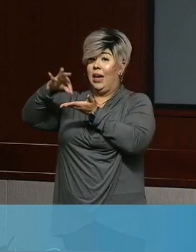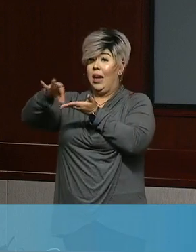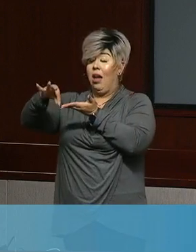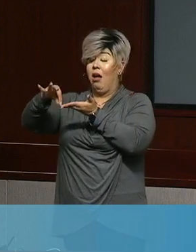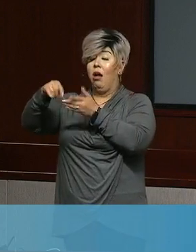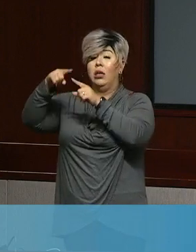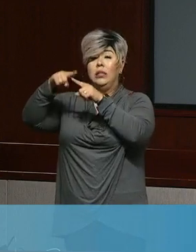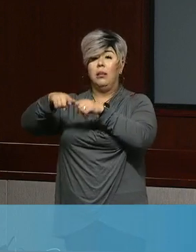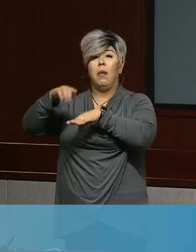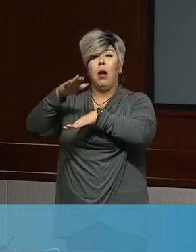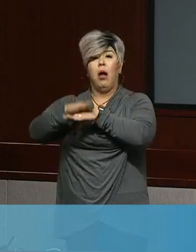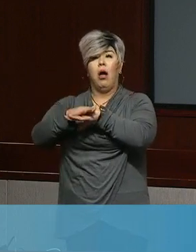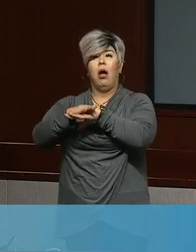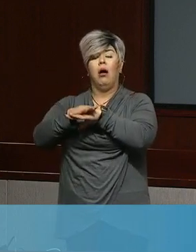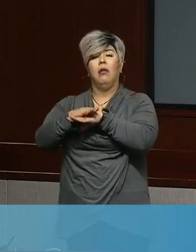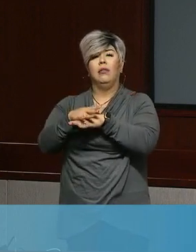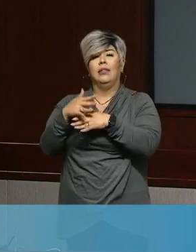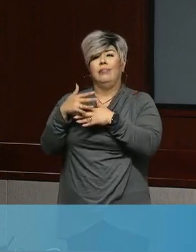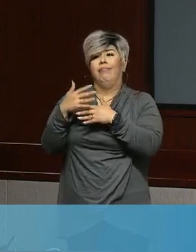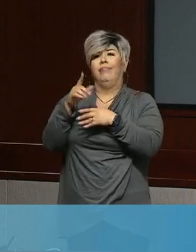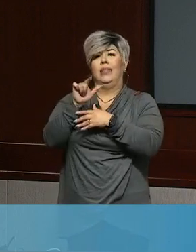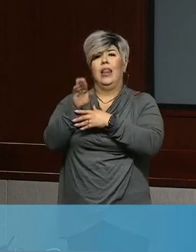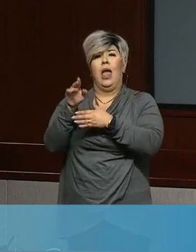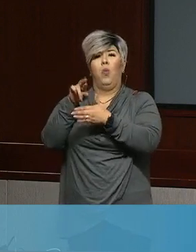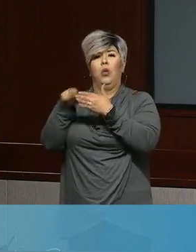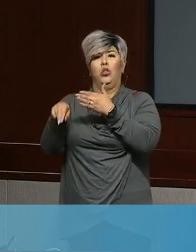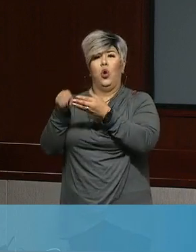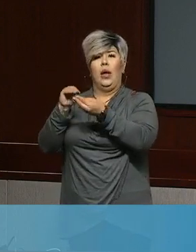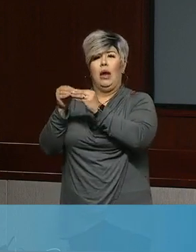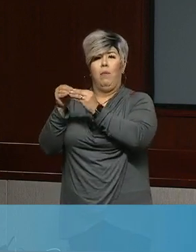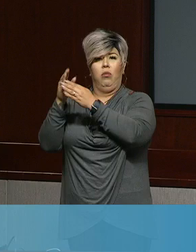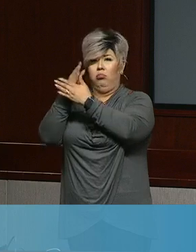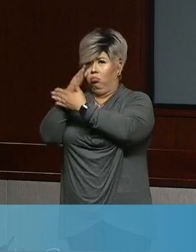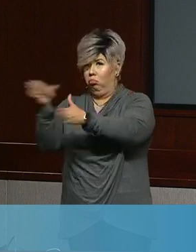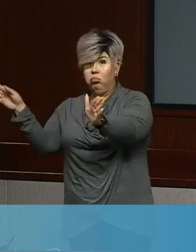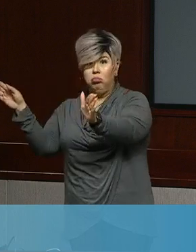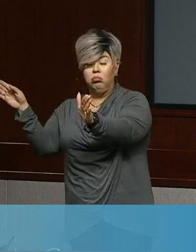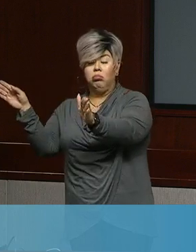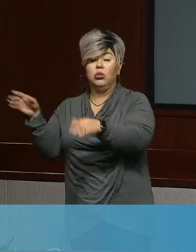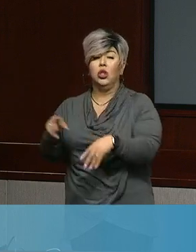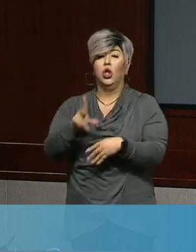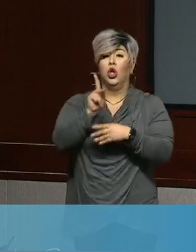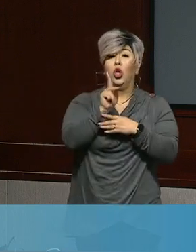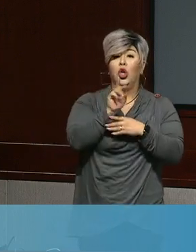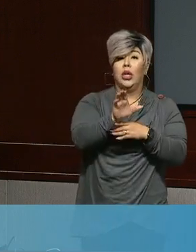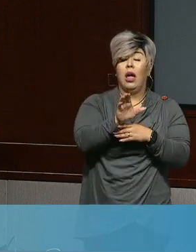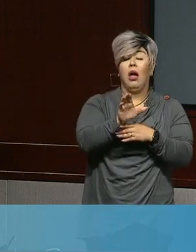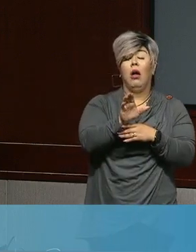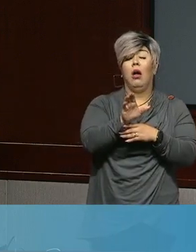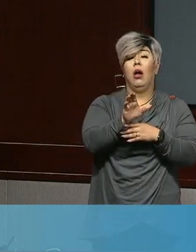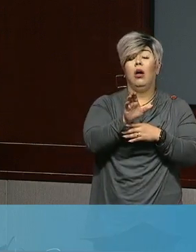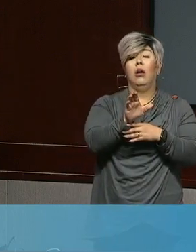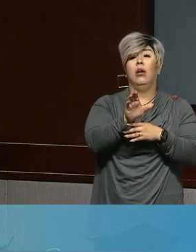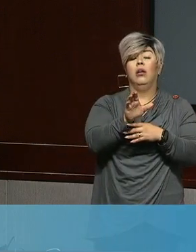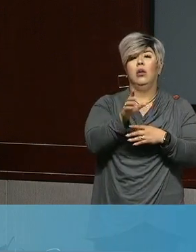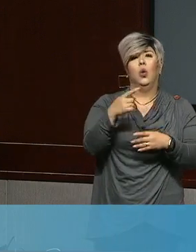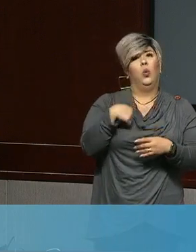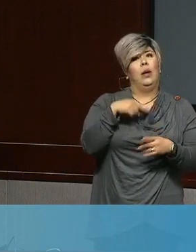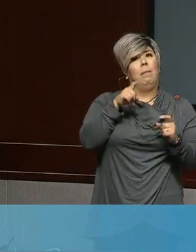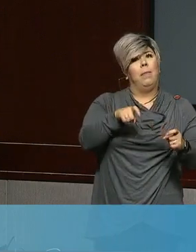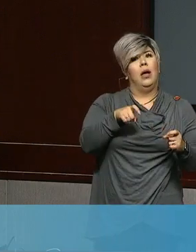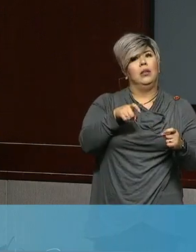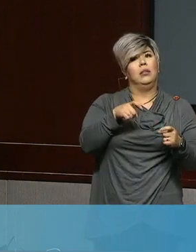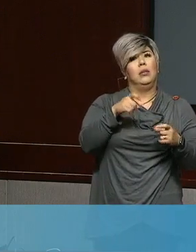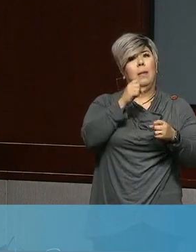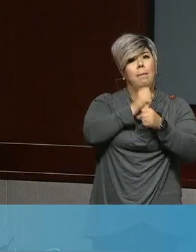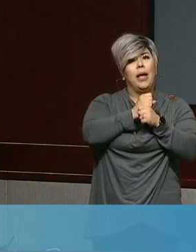of the lab result and the number of cases. In Kern County, they do not come onto our dashboard until we have determined that they